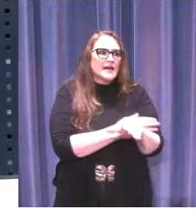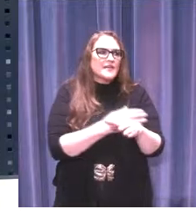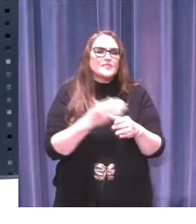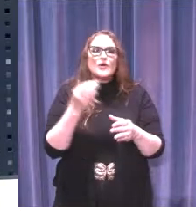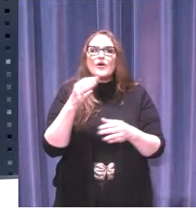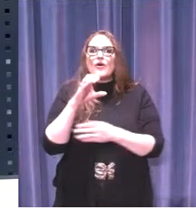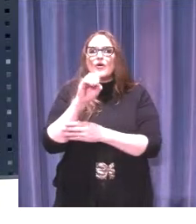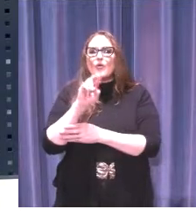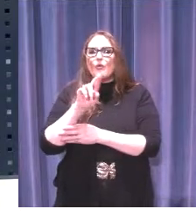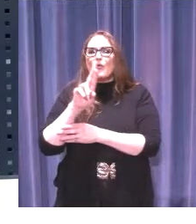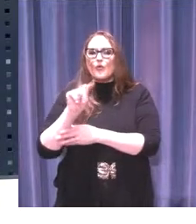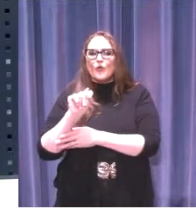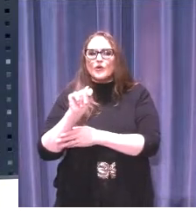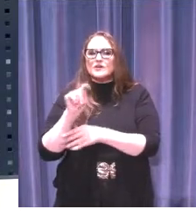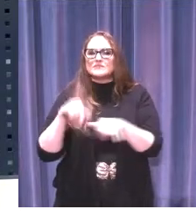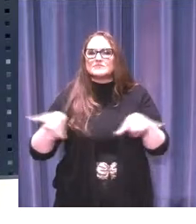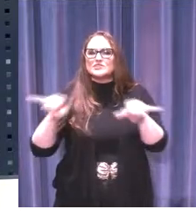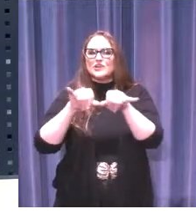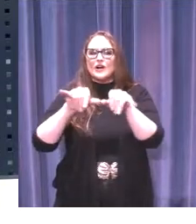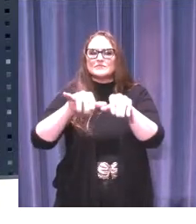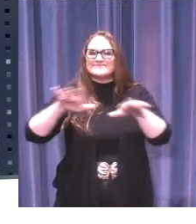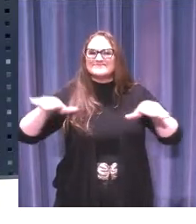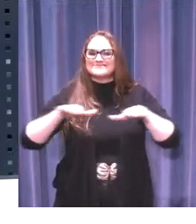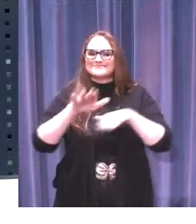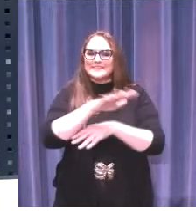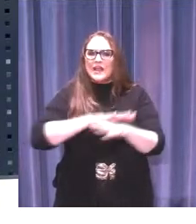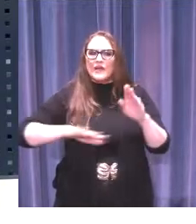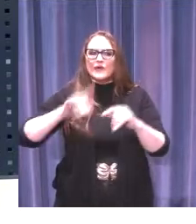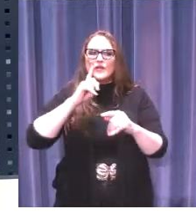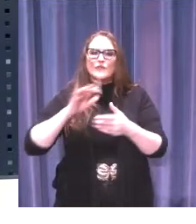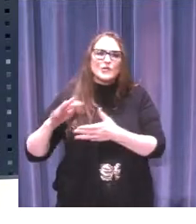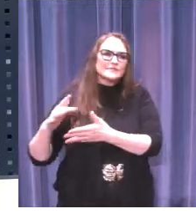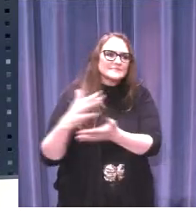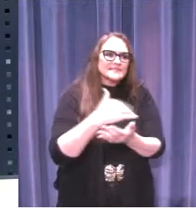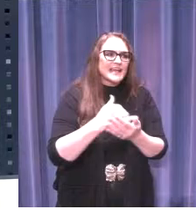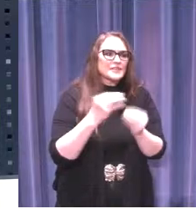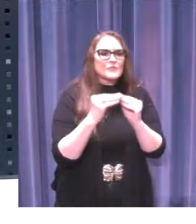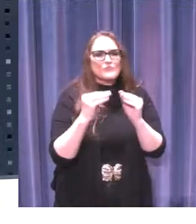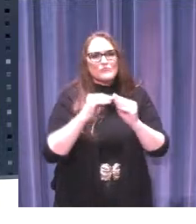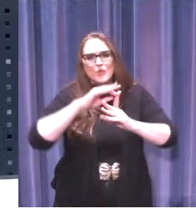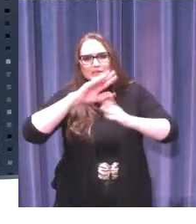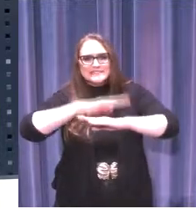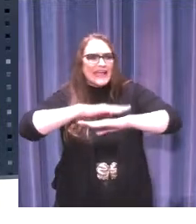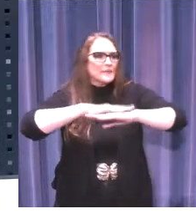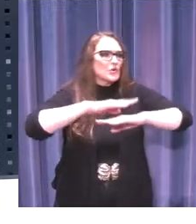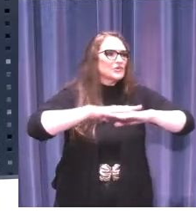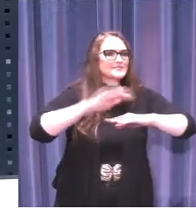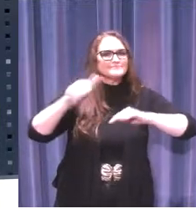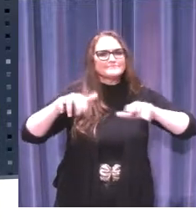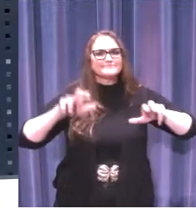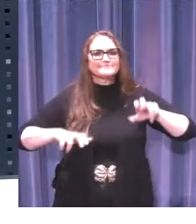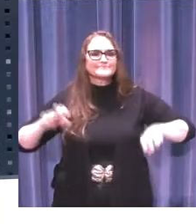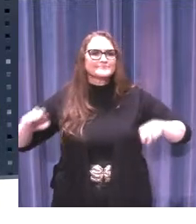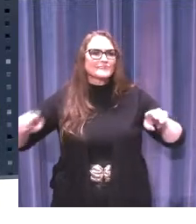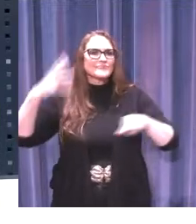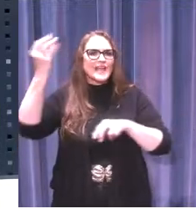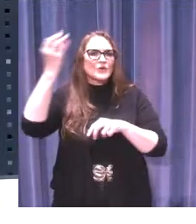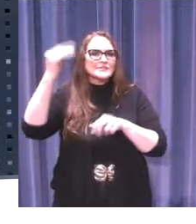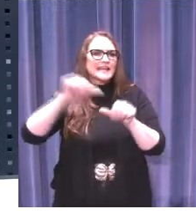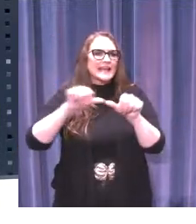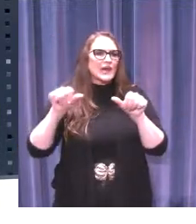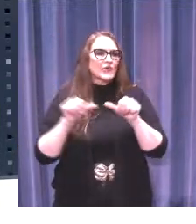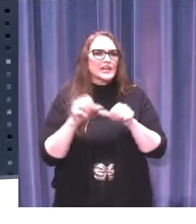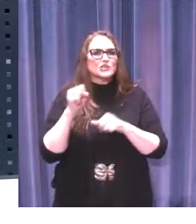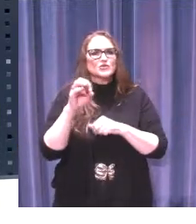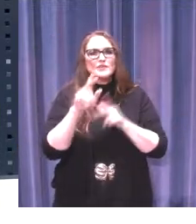to allow for gathering, maybe additional tables and seating in the outside areas